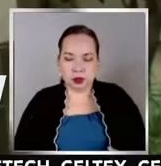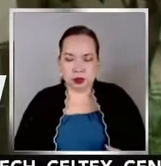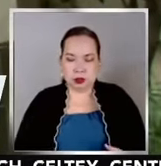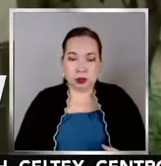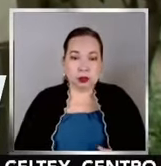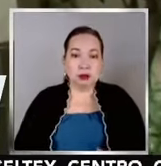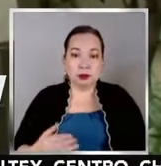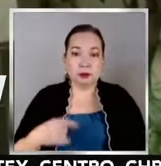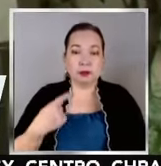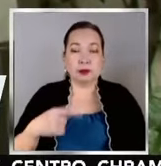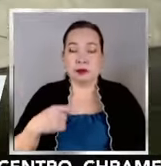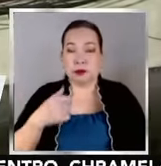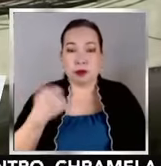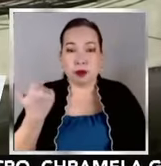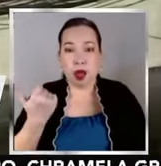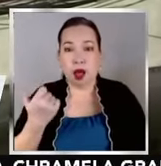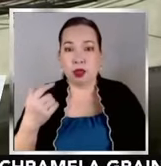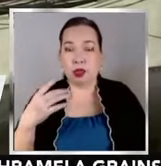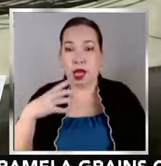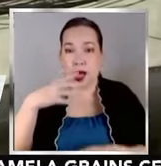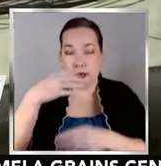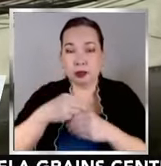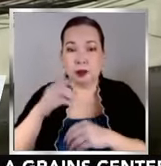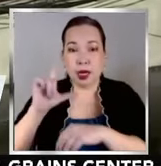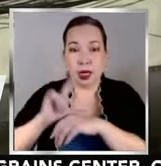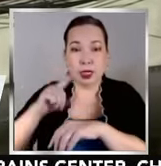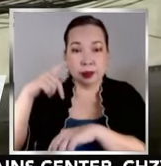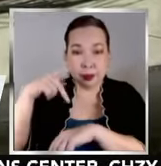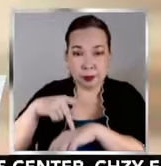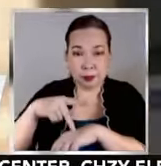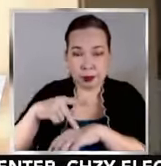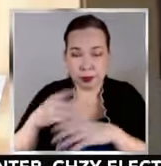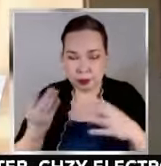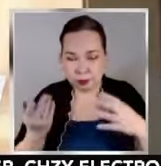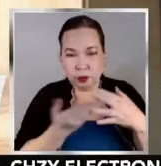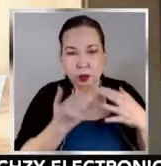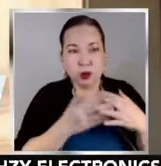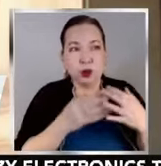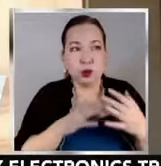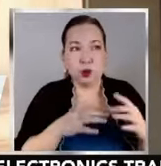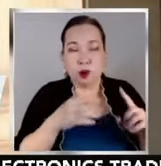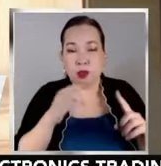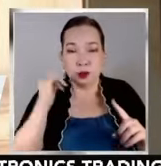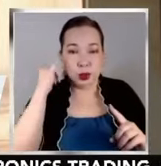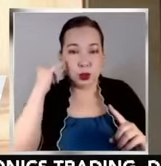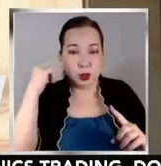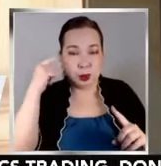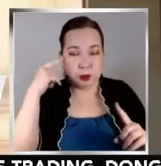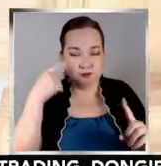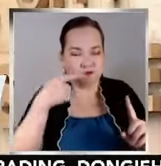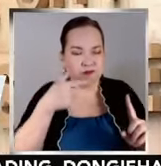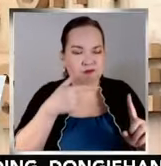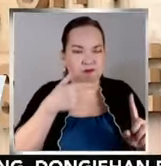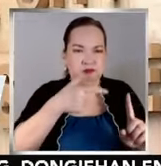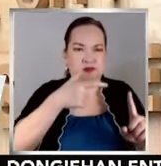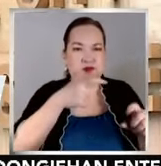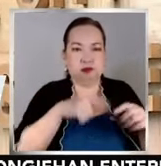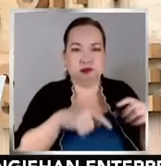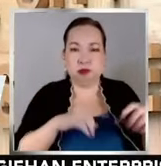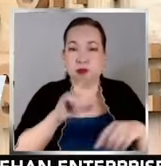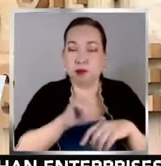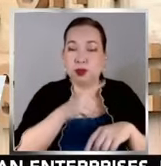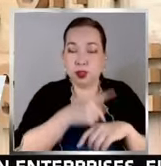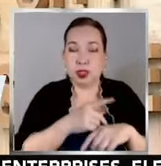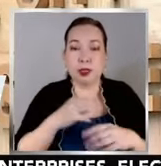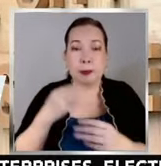kaso sa Las Piñas RTC, lungsod kung saan pinagbabaril si Lapid, at Muntinlupa RTC, lungsod kung saan pinatay si